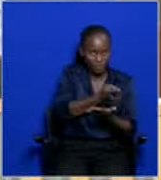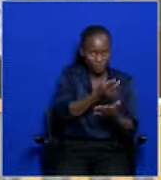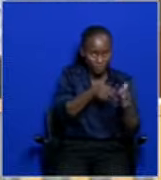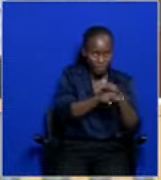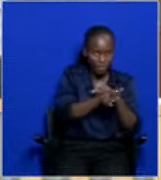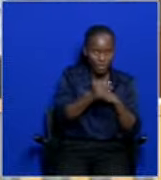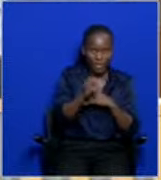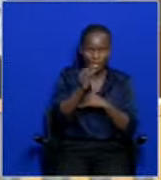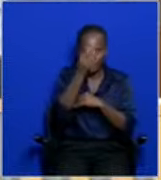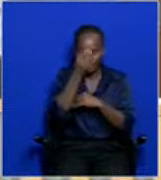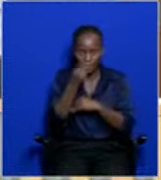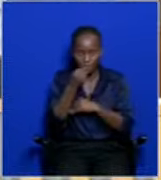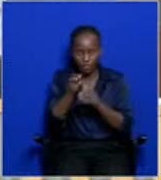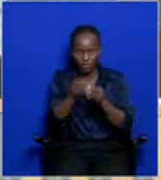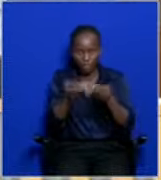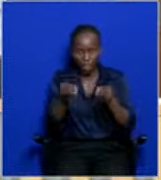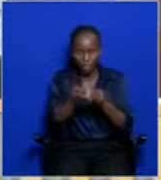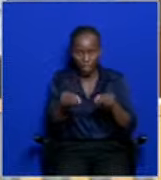give details